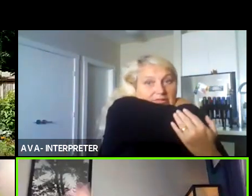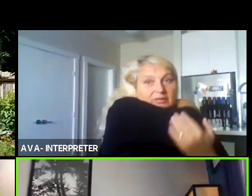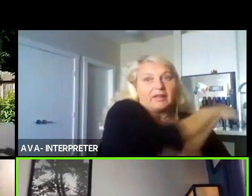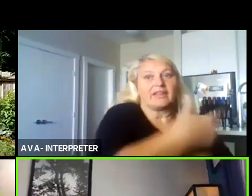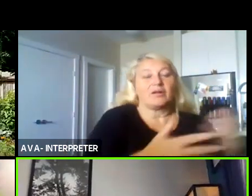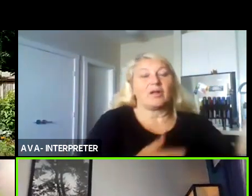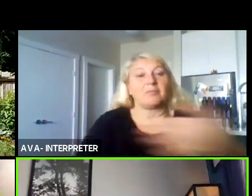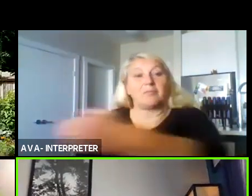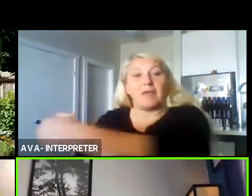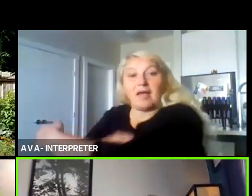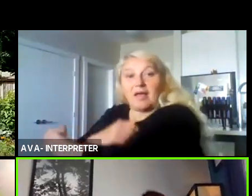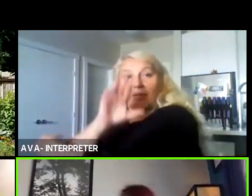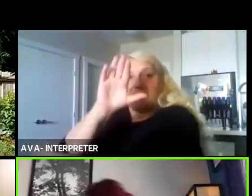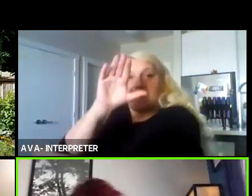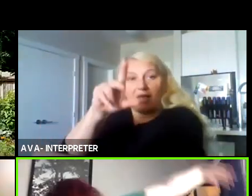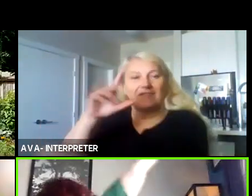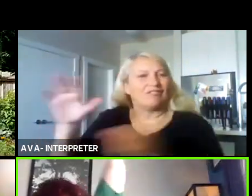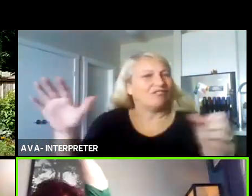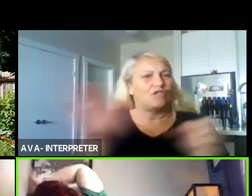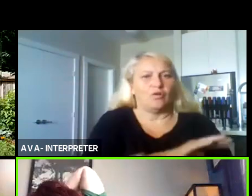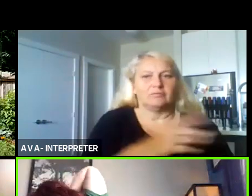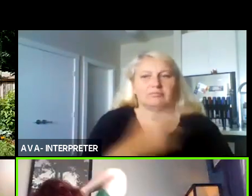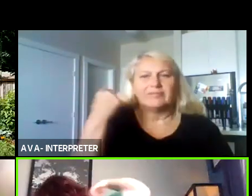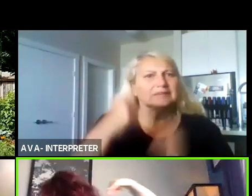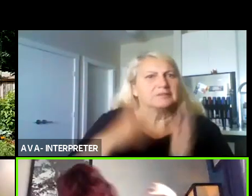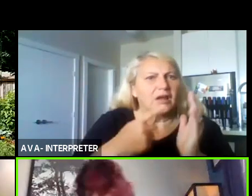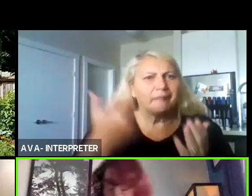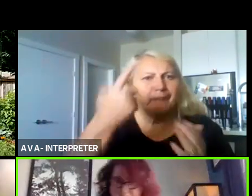Sometimes we forget our back space.